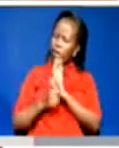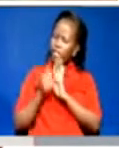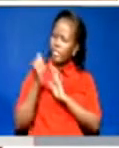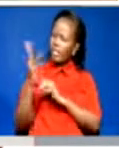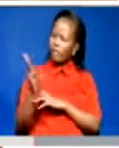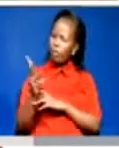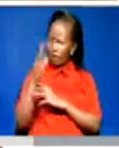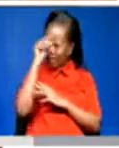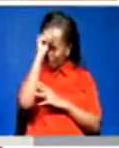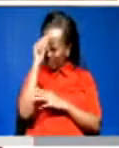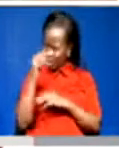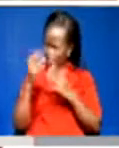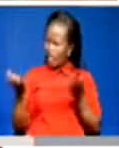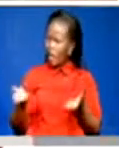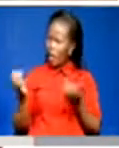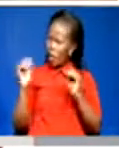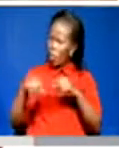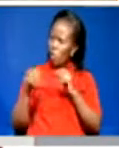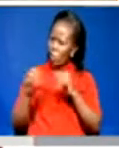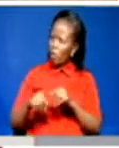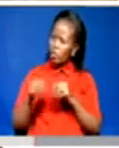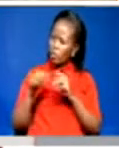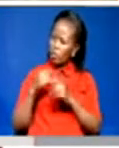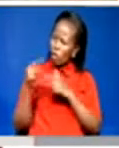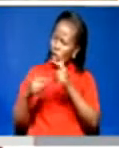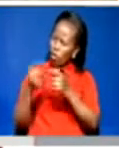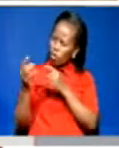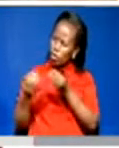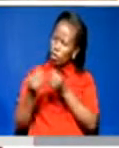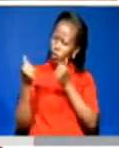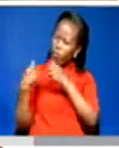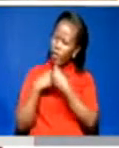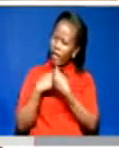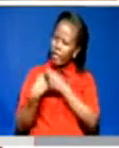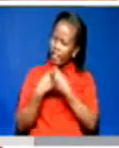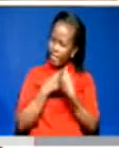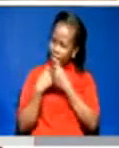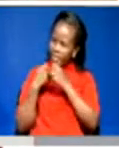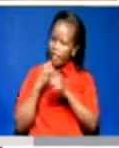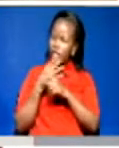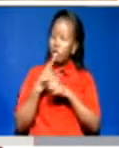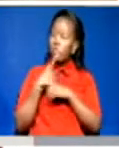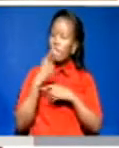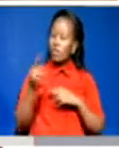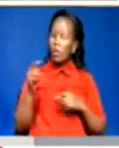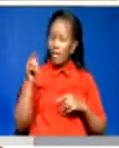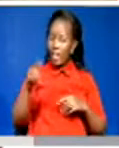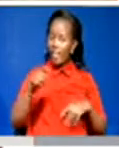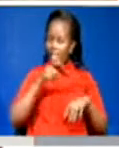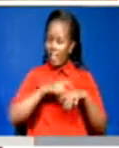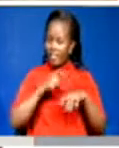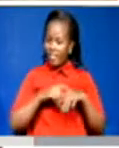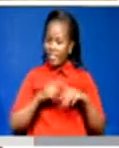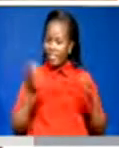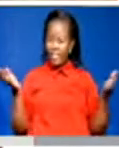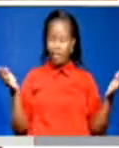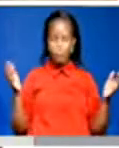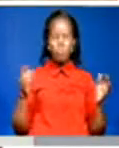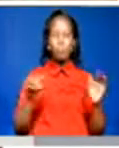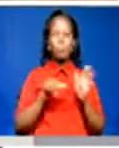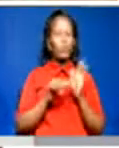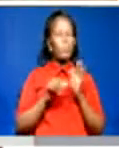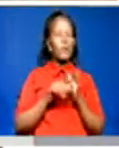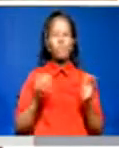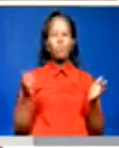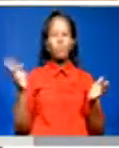we circumvent, or can we go around these challenges to ensure that this time round we do not have the same challenges that we